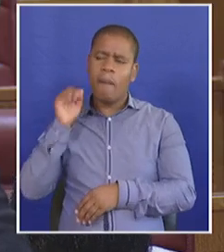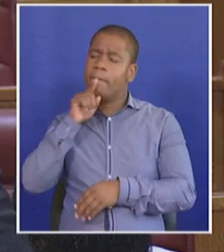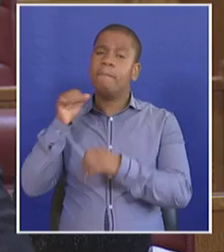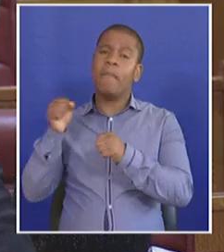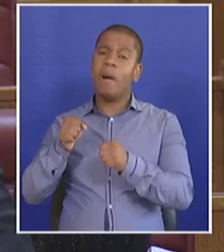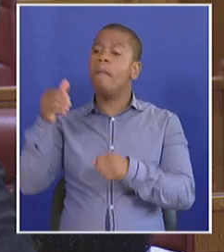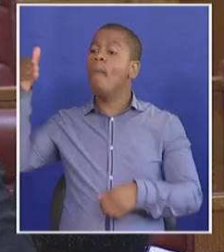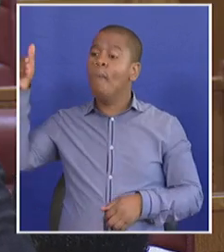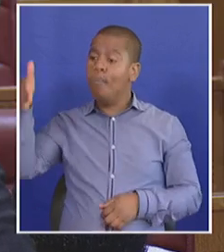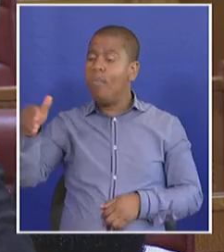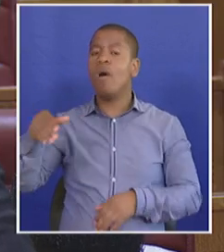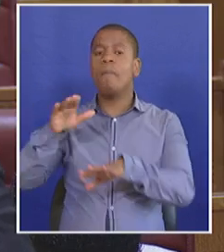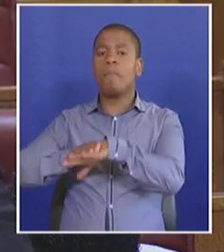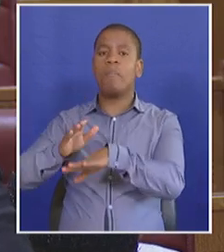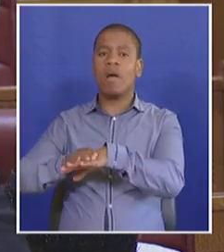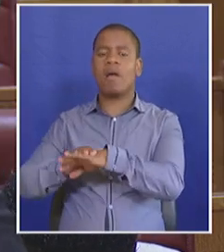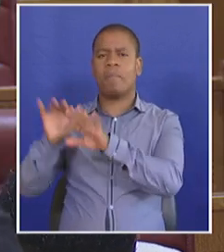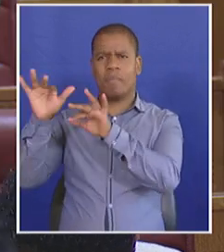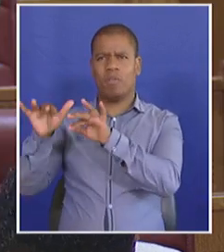a matter of public record.